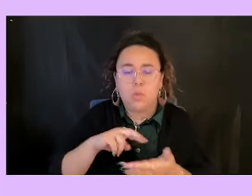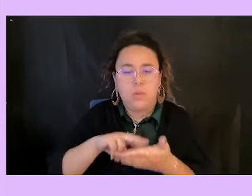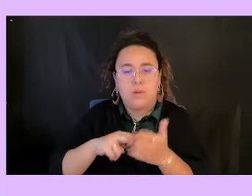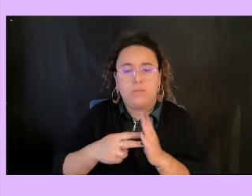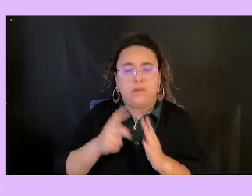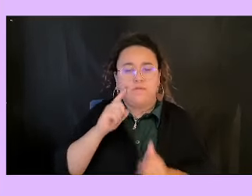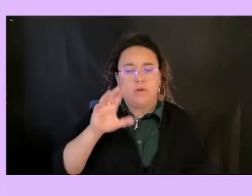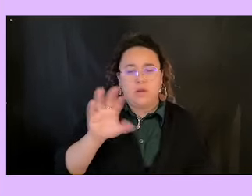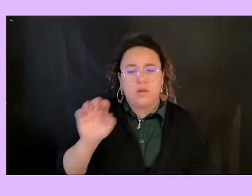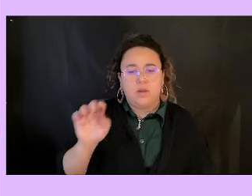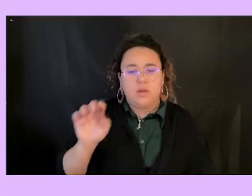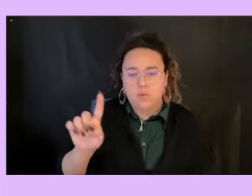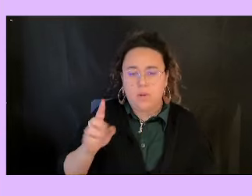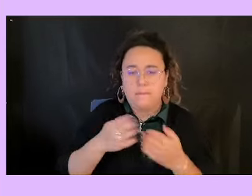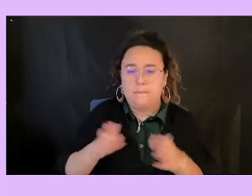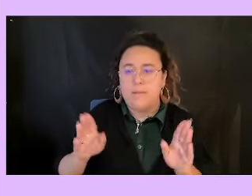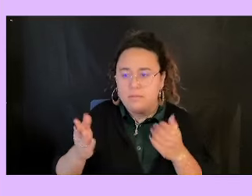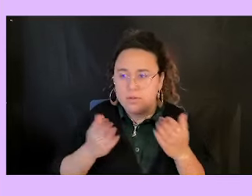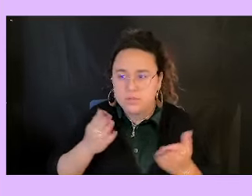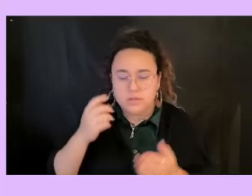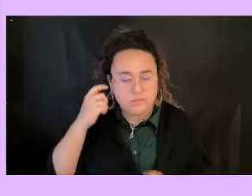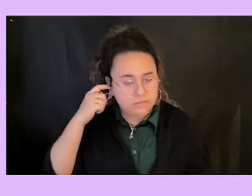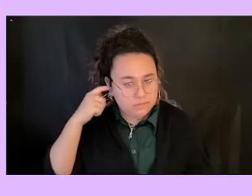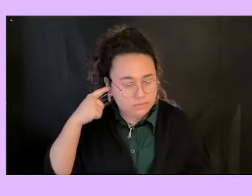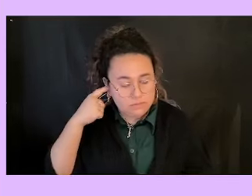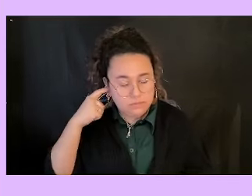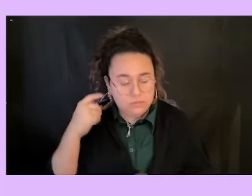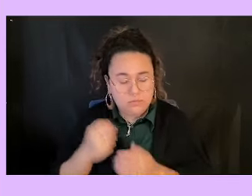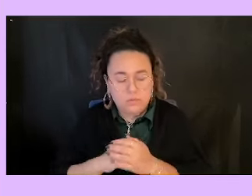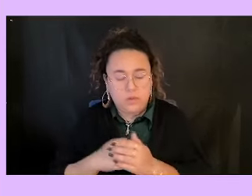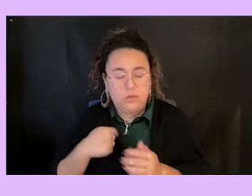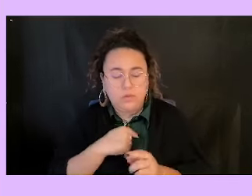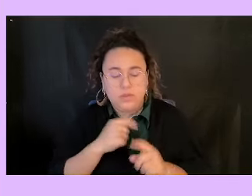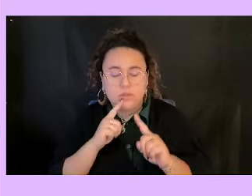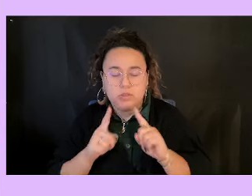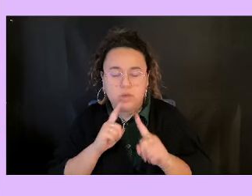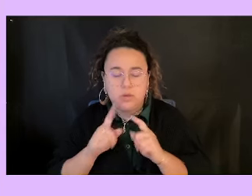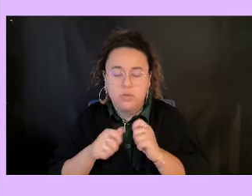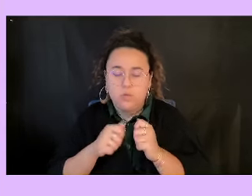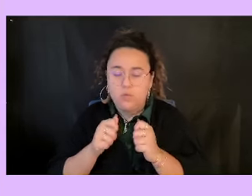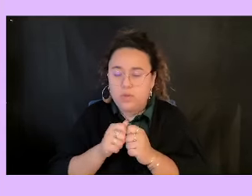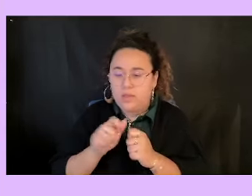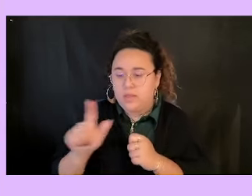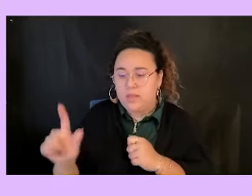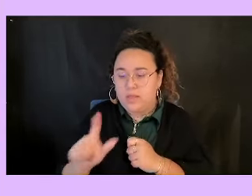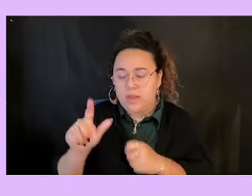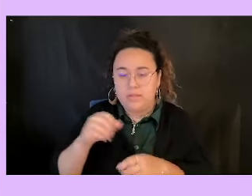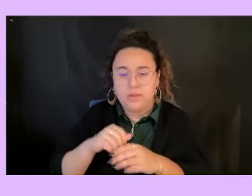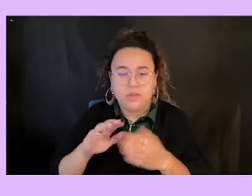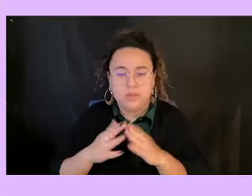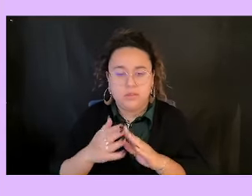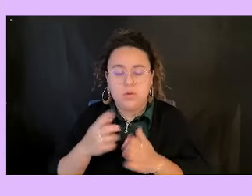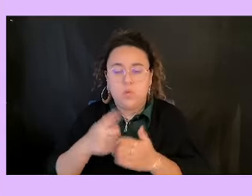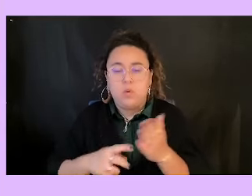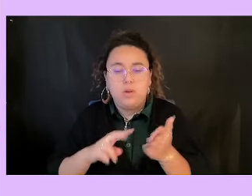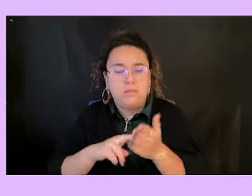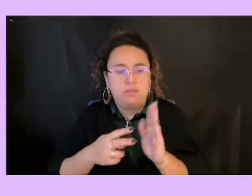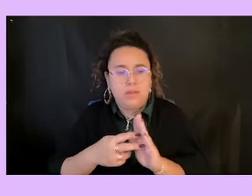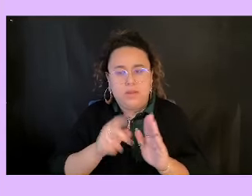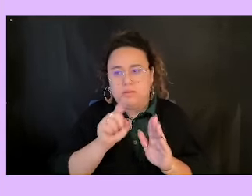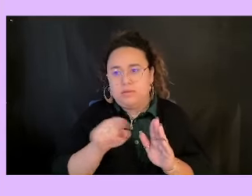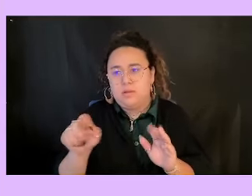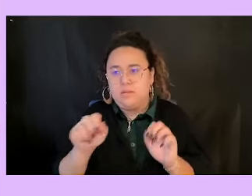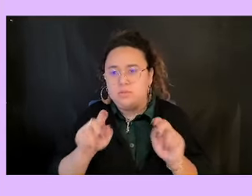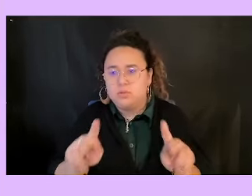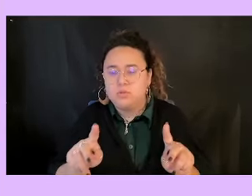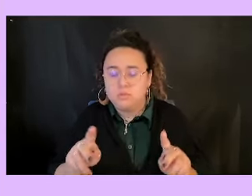to be a public service? And that's really when we started talking to the library and the city about what the opportunities were, because to be a public service meant we